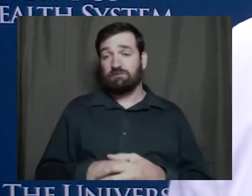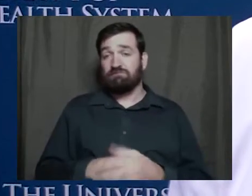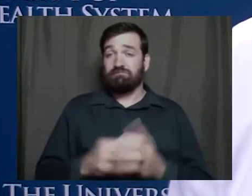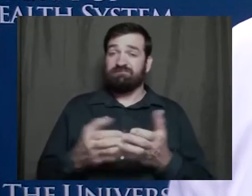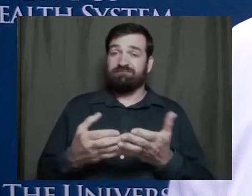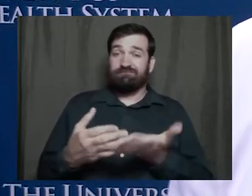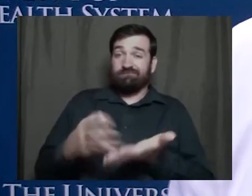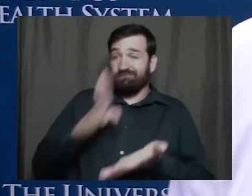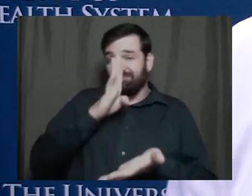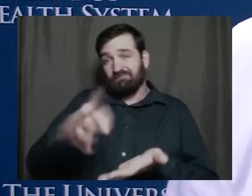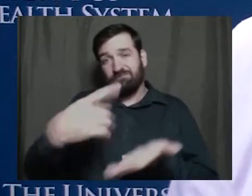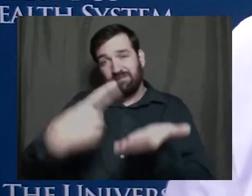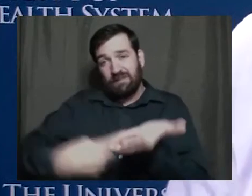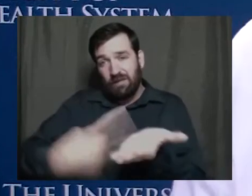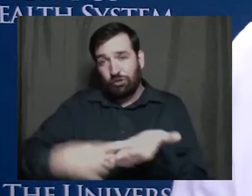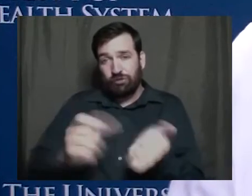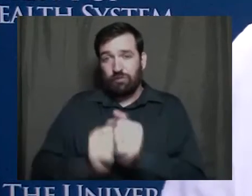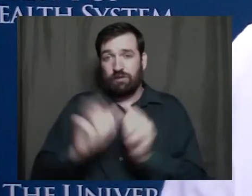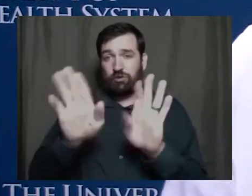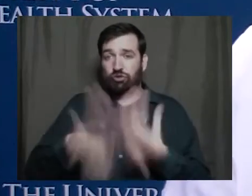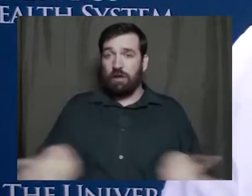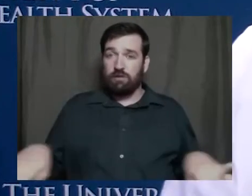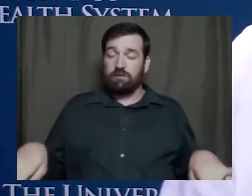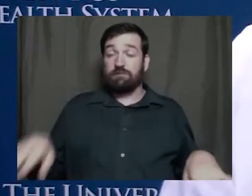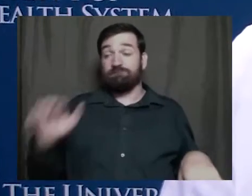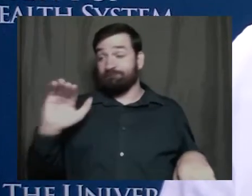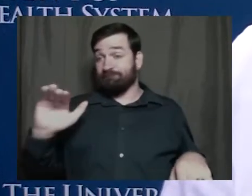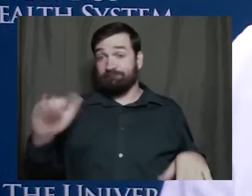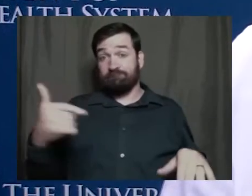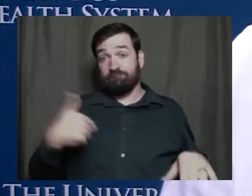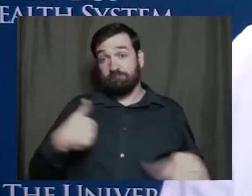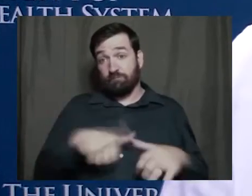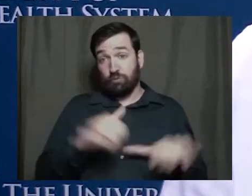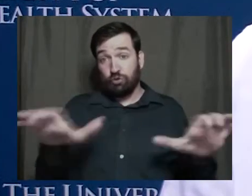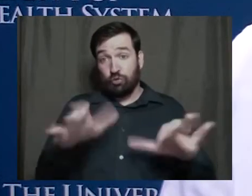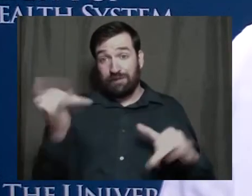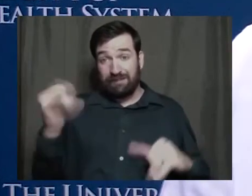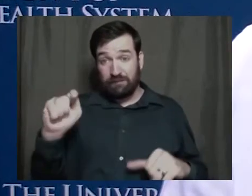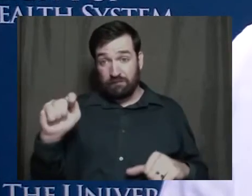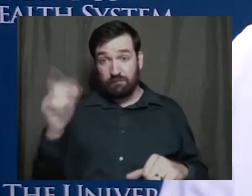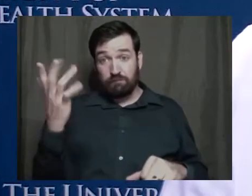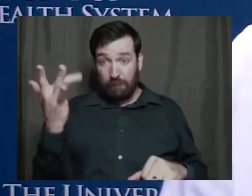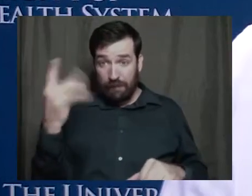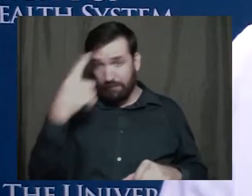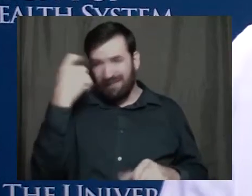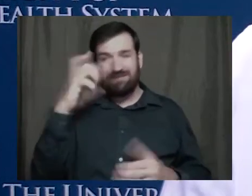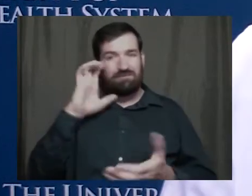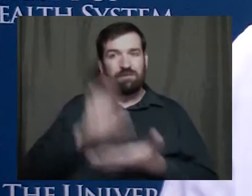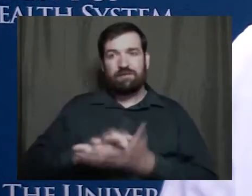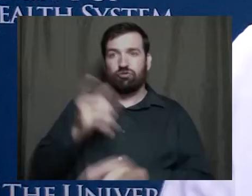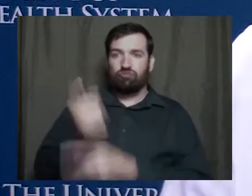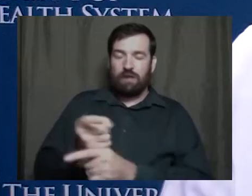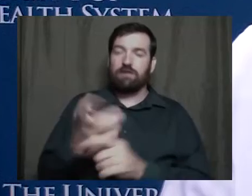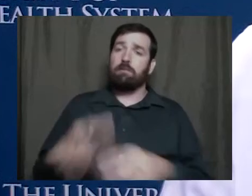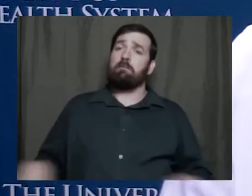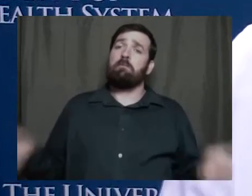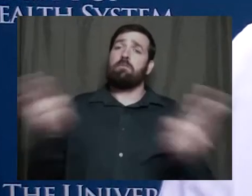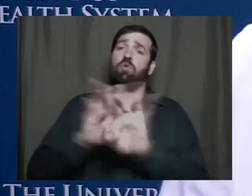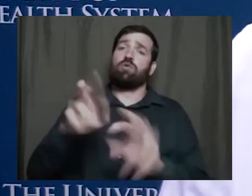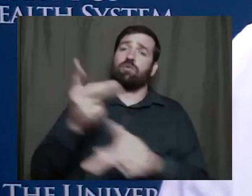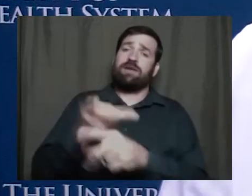child. And say, hey, we're doing this because we believe it's right, because the data supports this to keep you safe and others